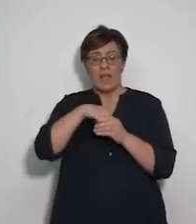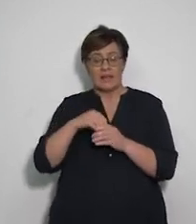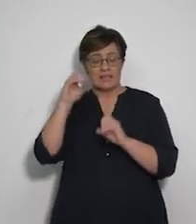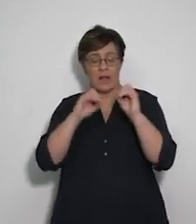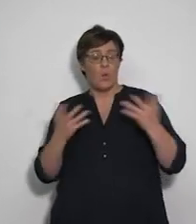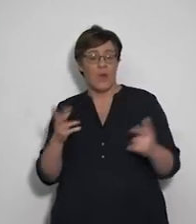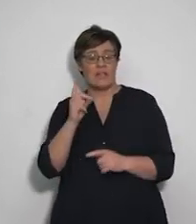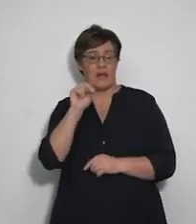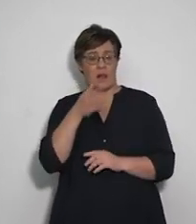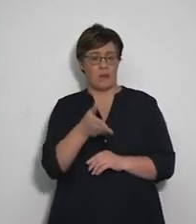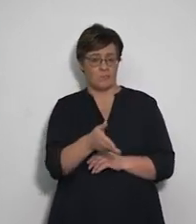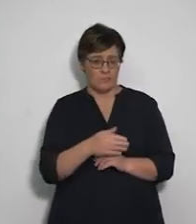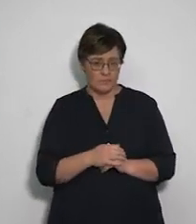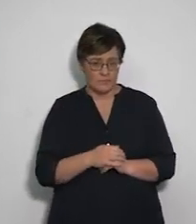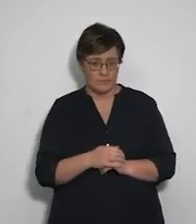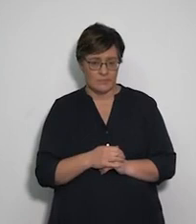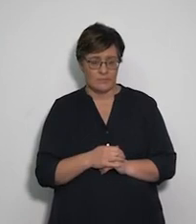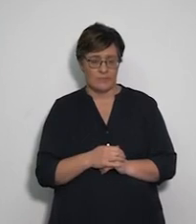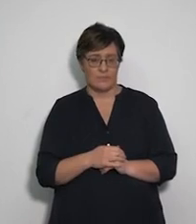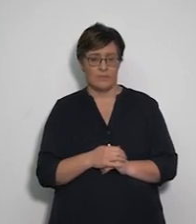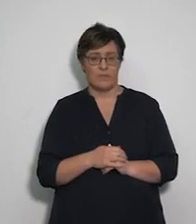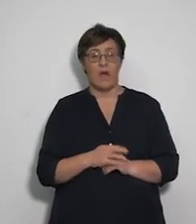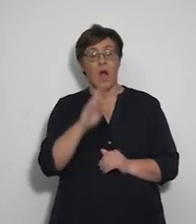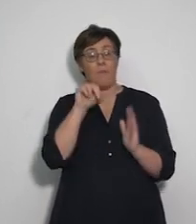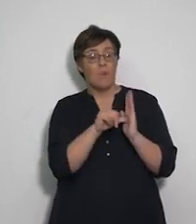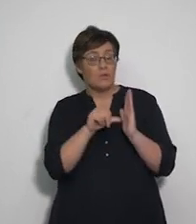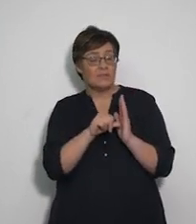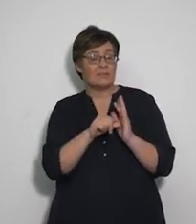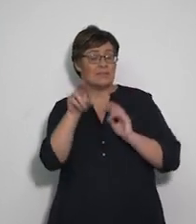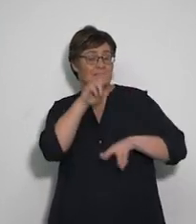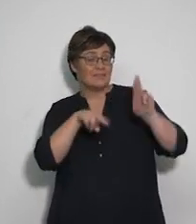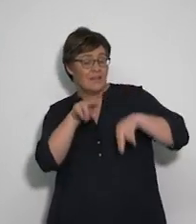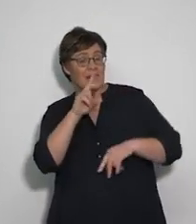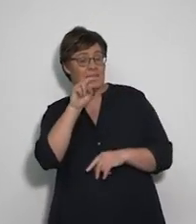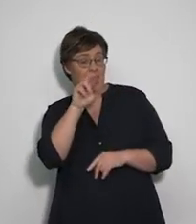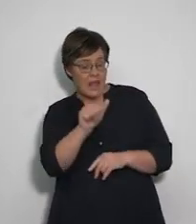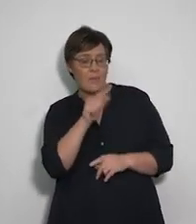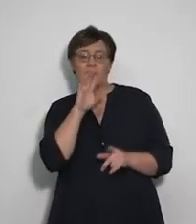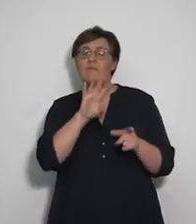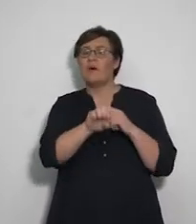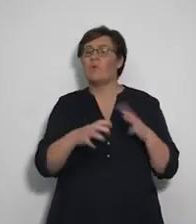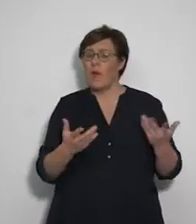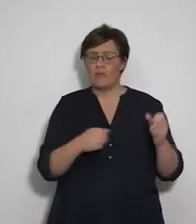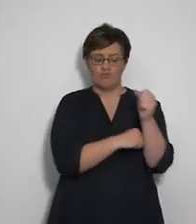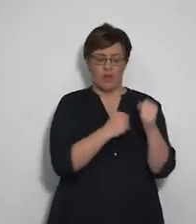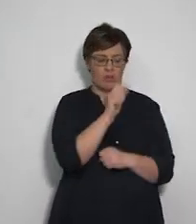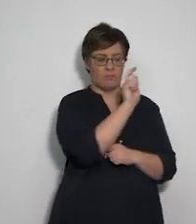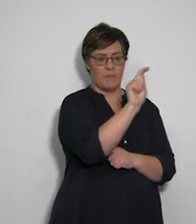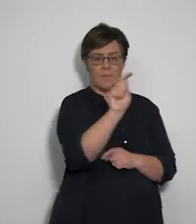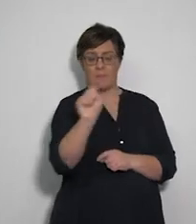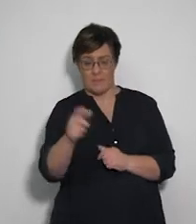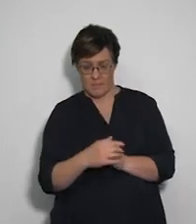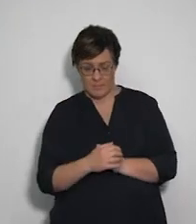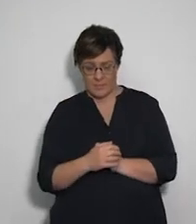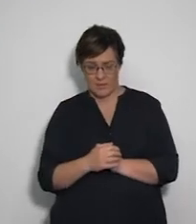where DNA is located. Guys, it's important that when we revise DNA, we recognize that DNA is found in different structures.